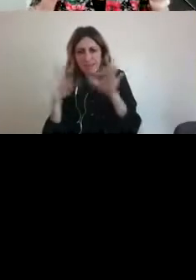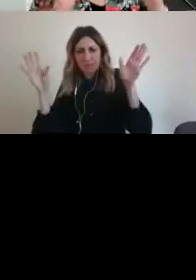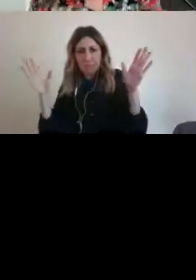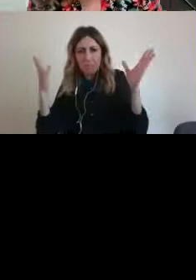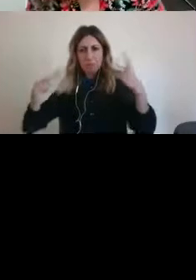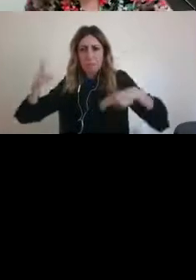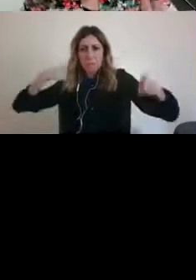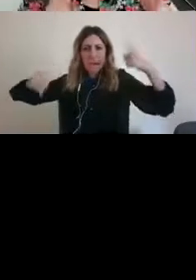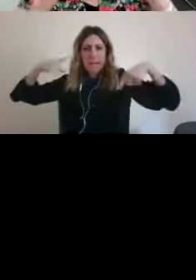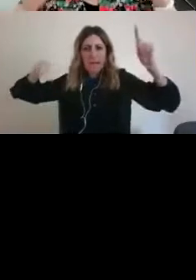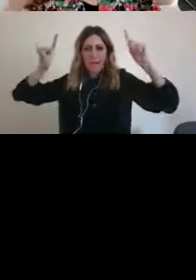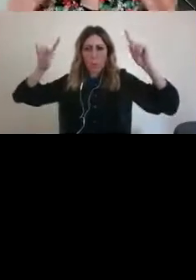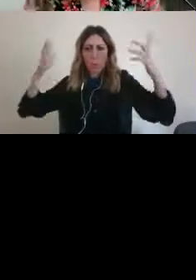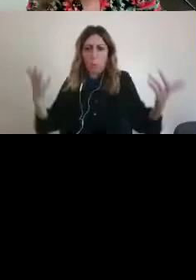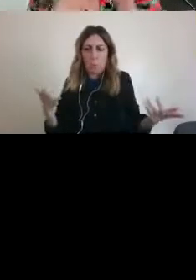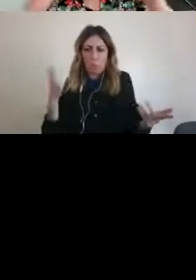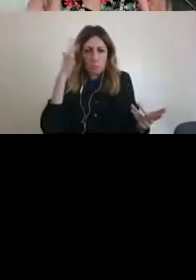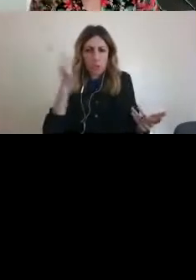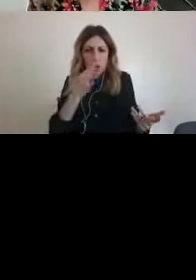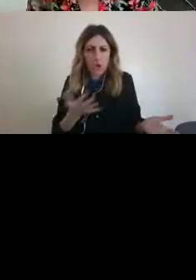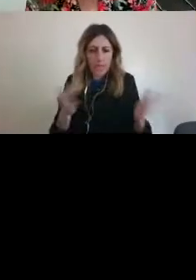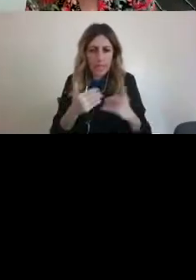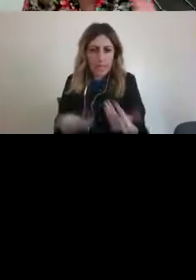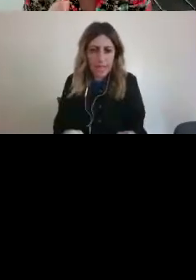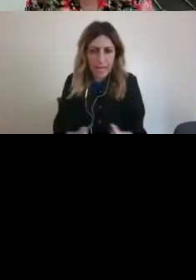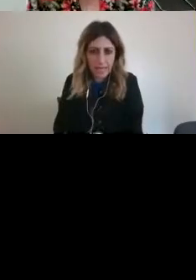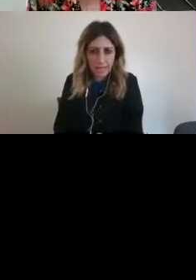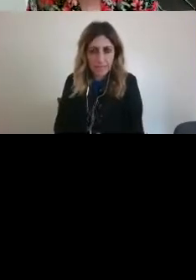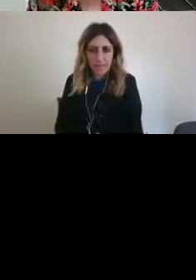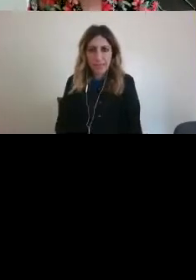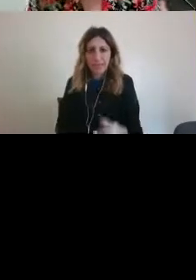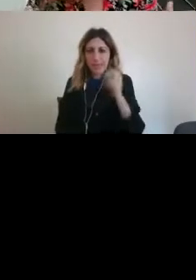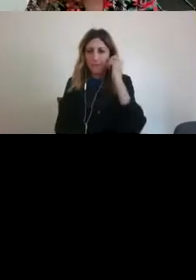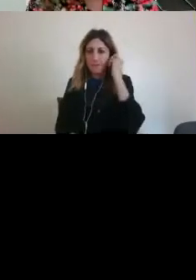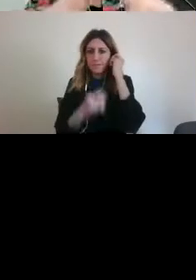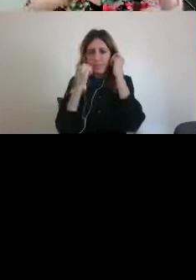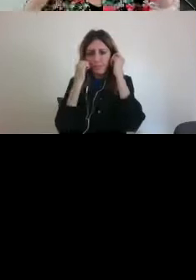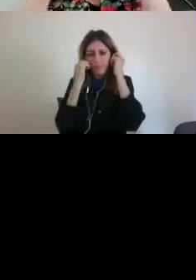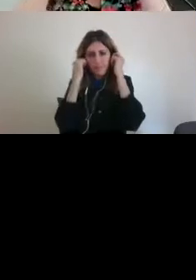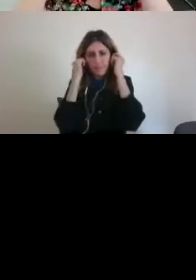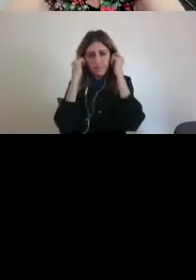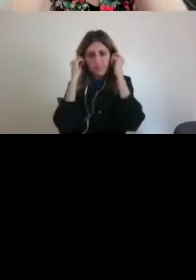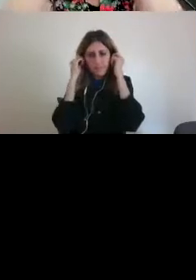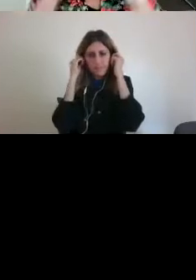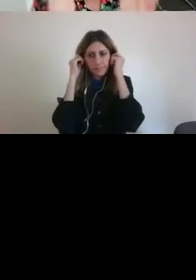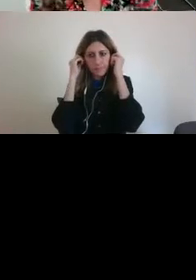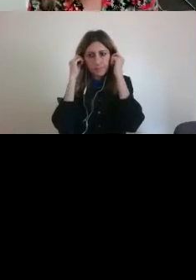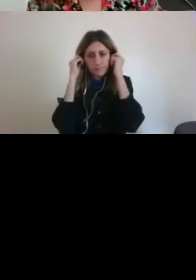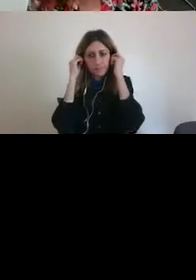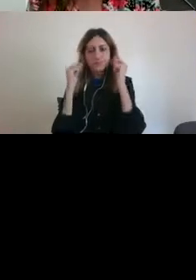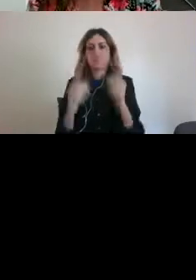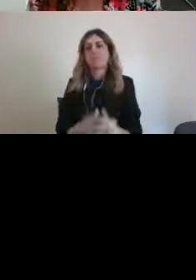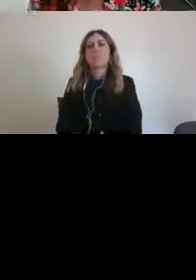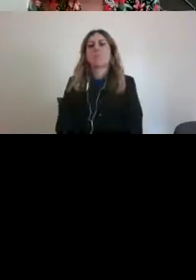So aside from the cornerstone content approach, you should try to build hierarchy in your website.